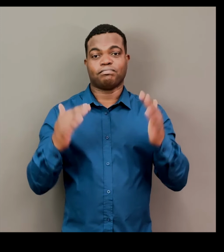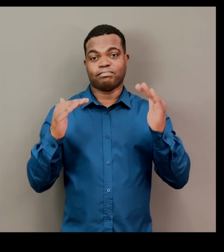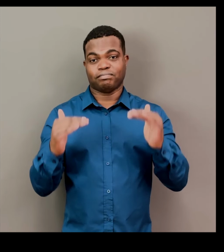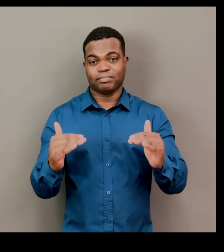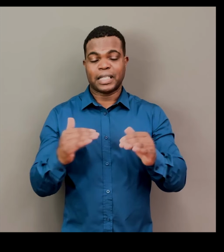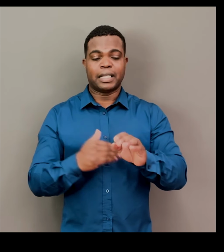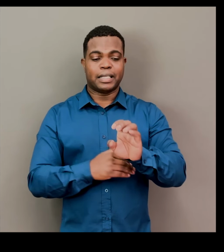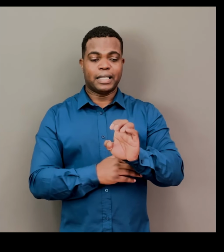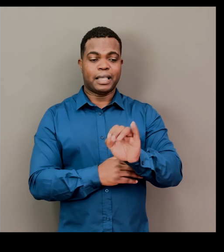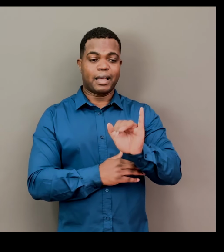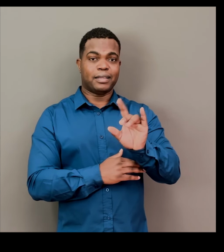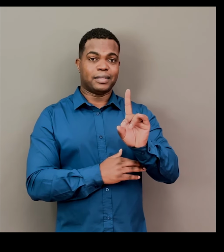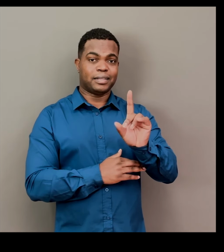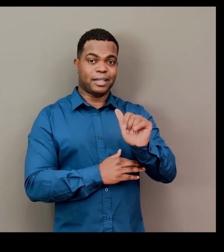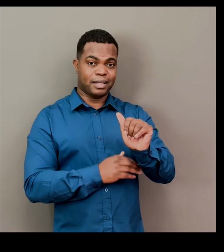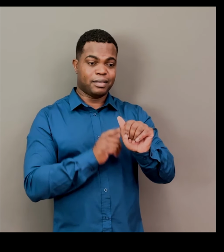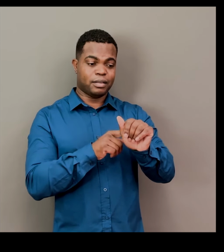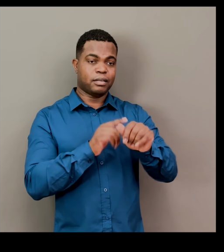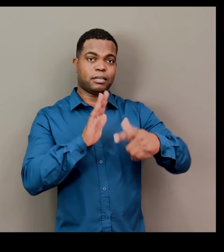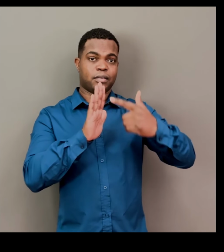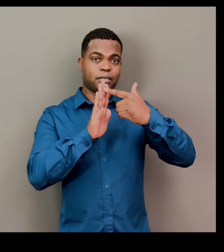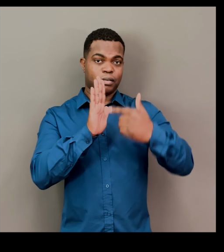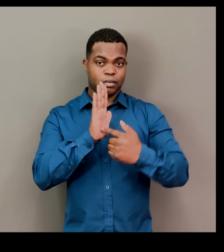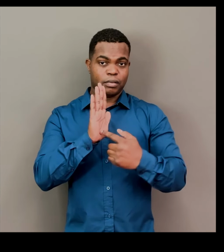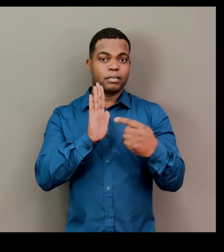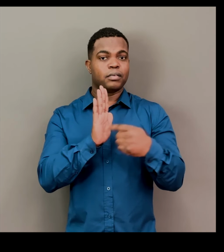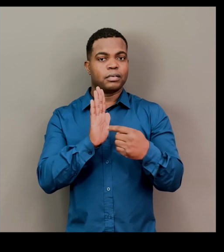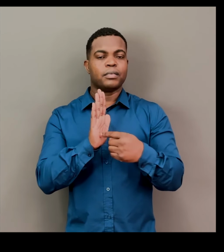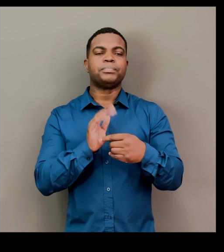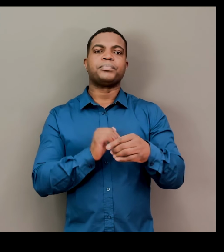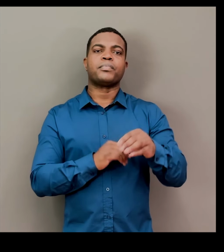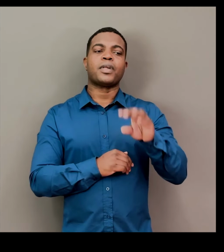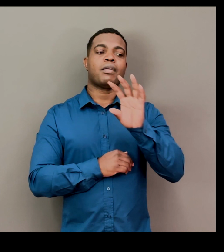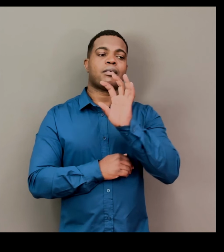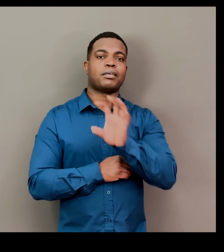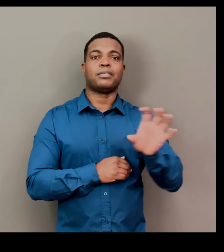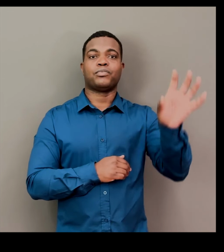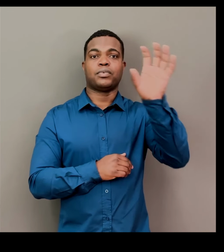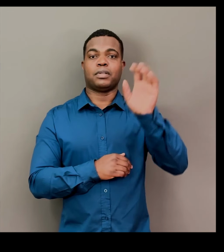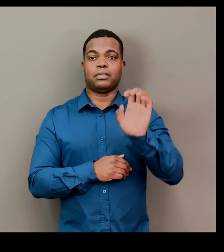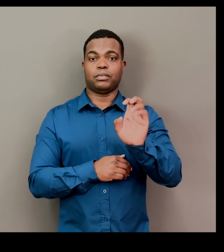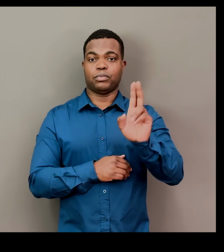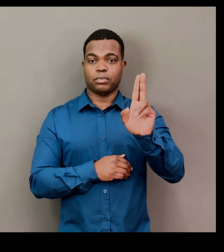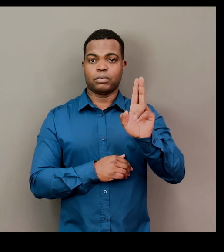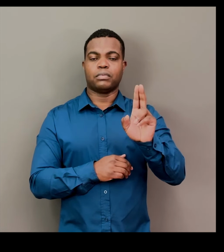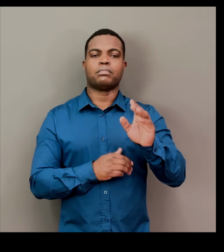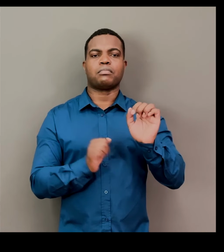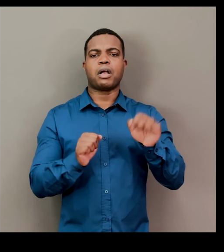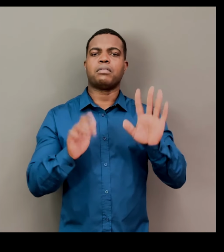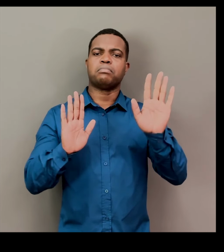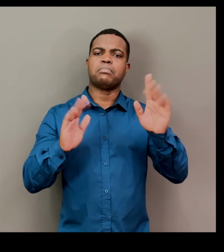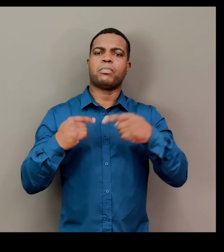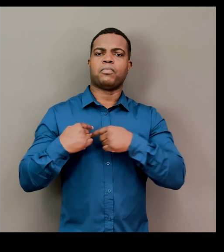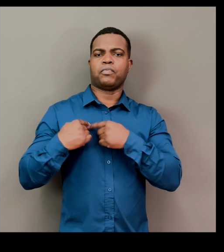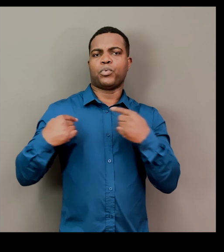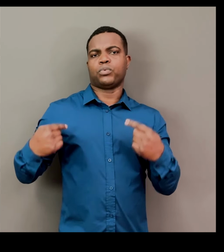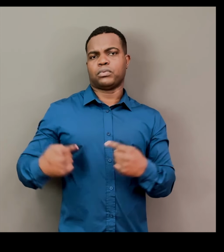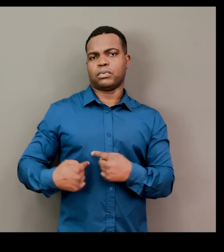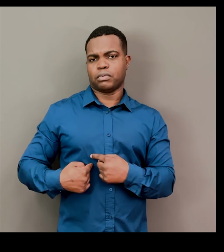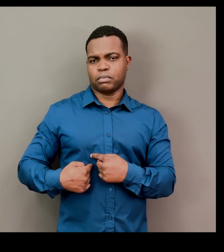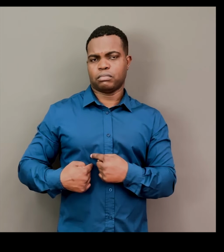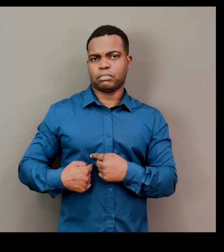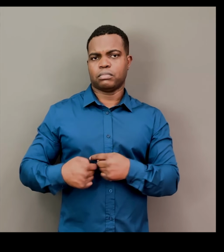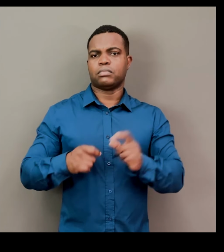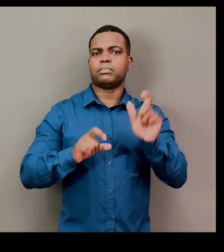Under the eIDAS regulation, EU member states may, on a voluntary basis, notify